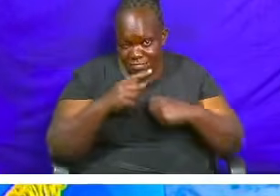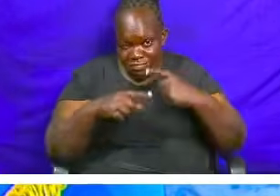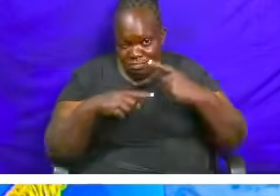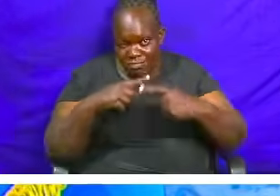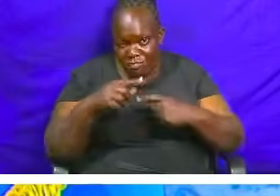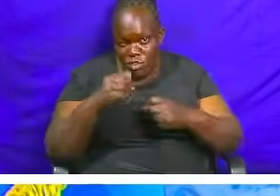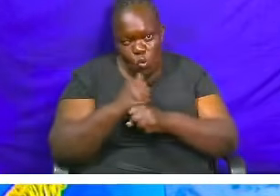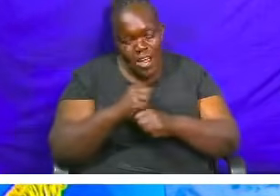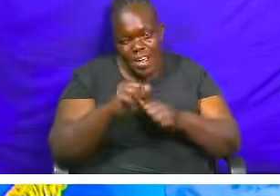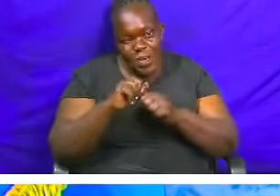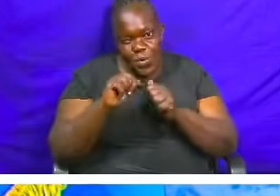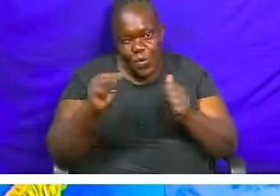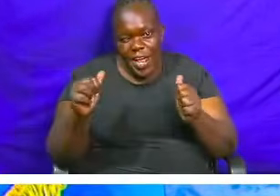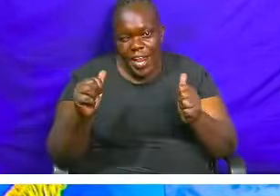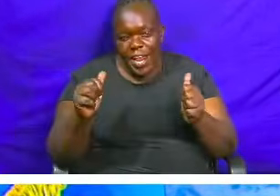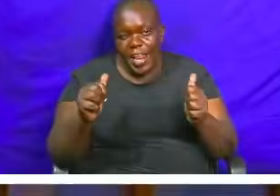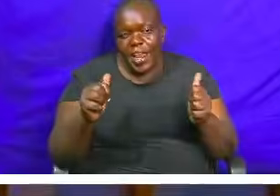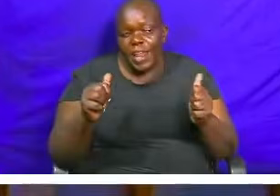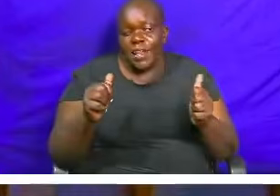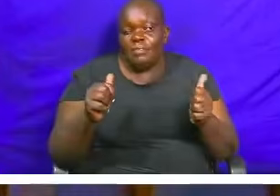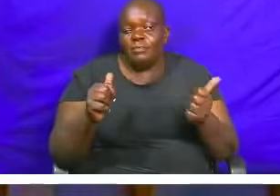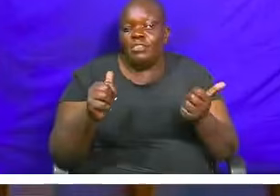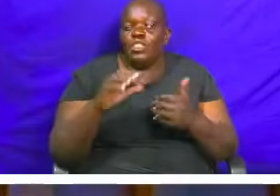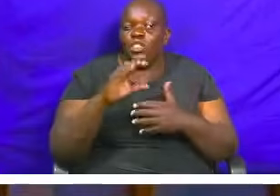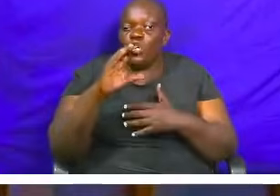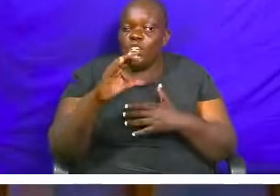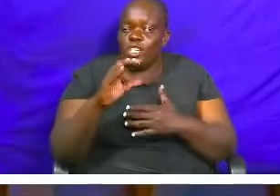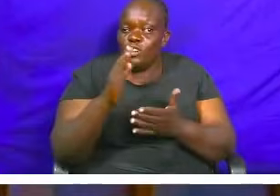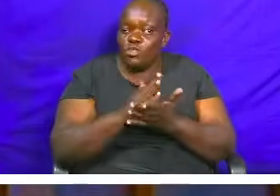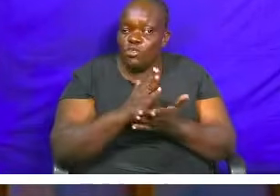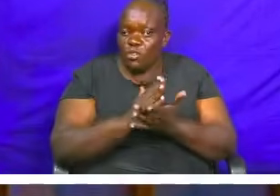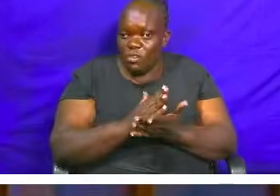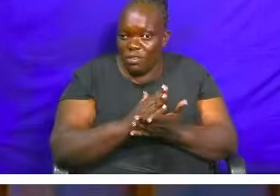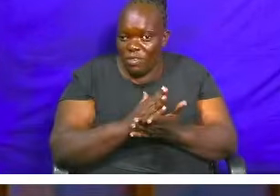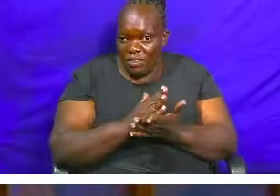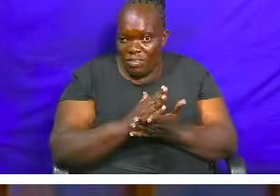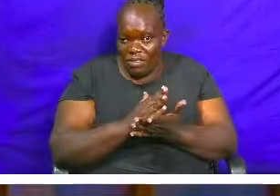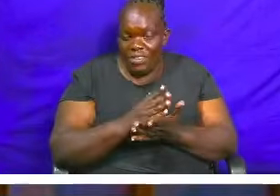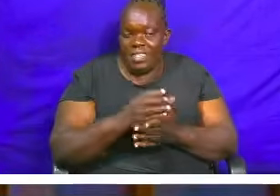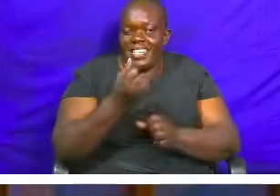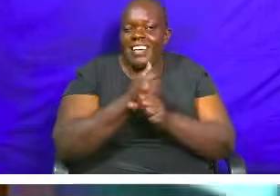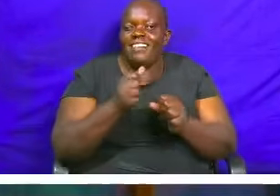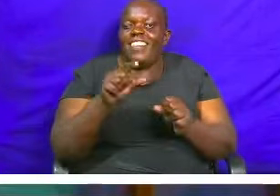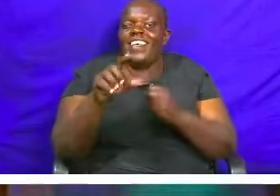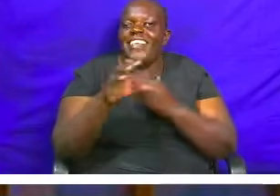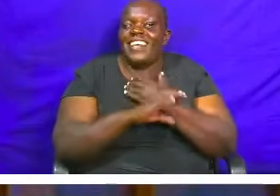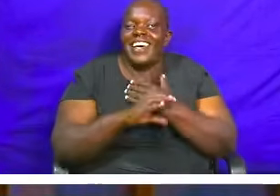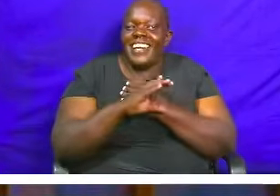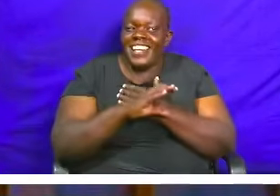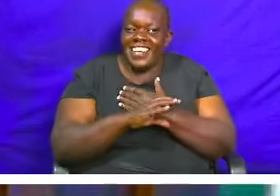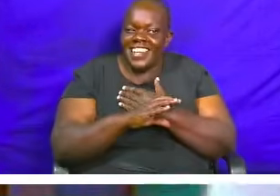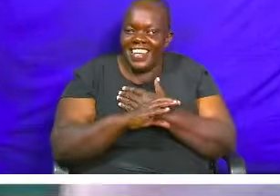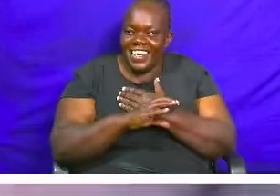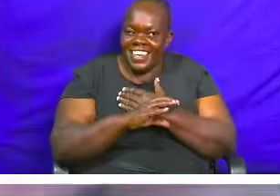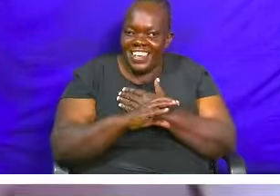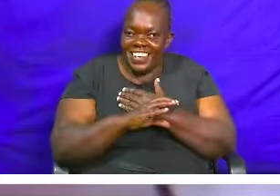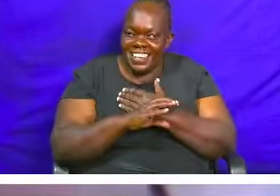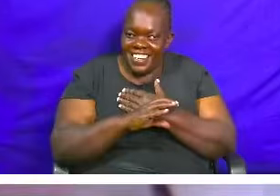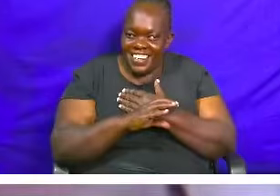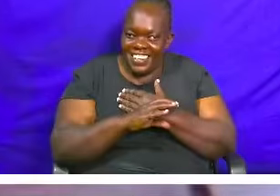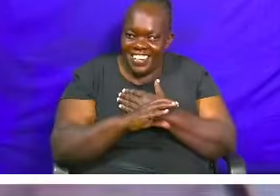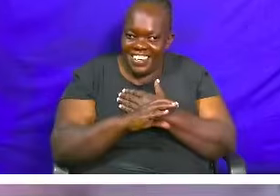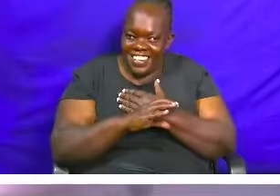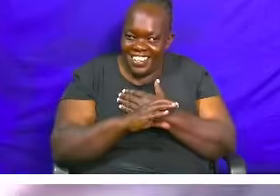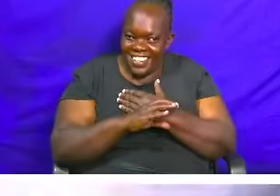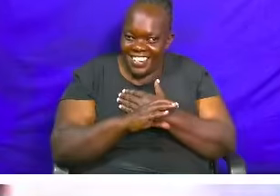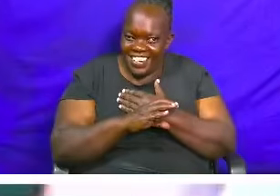And our pricing has really saved this country in terms of the fixed premiums that we